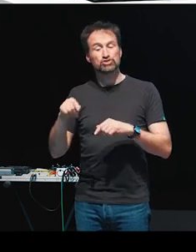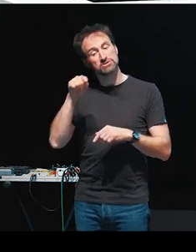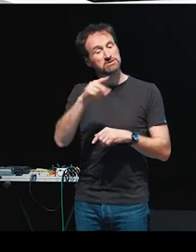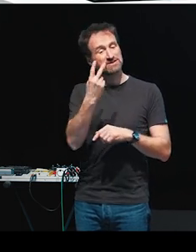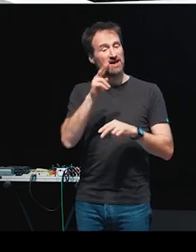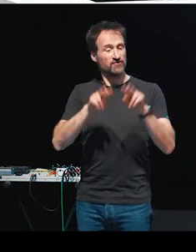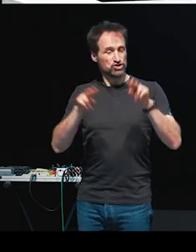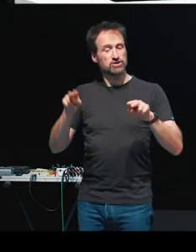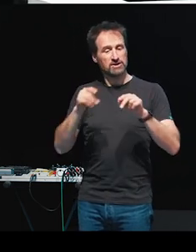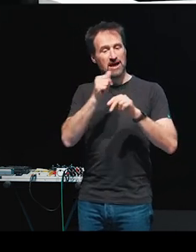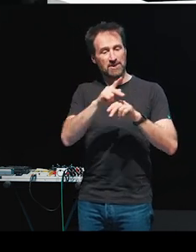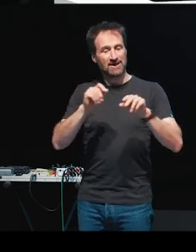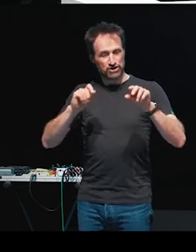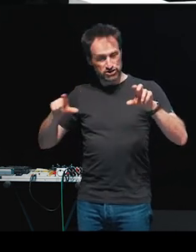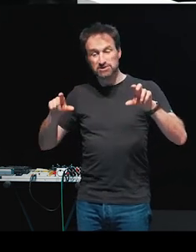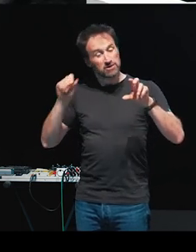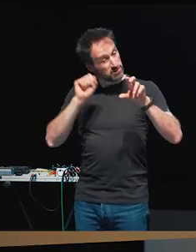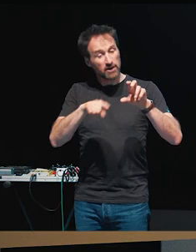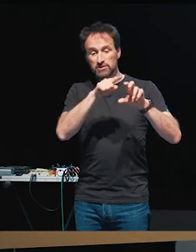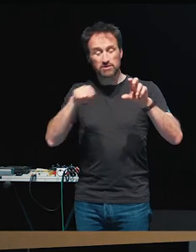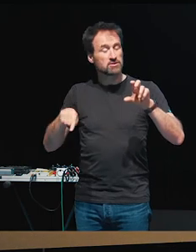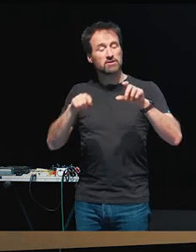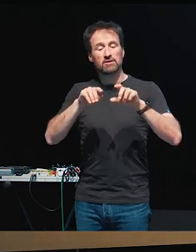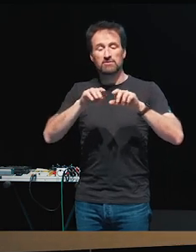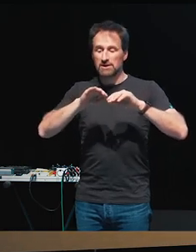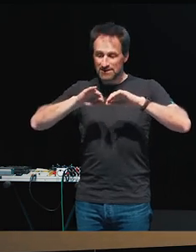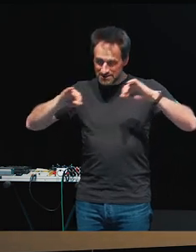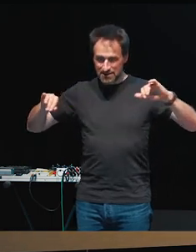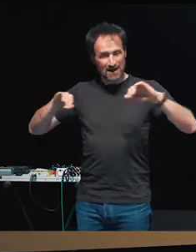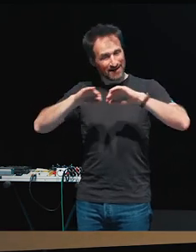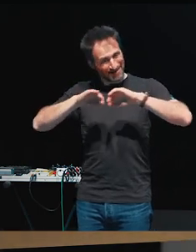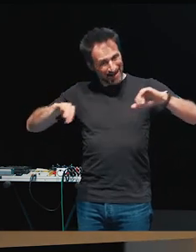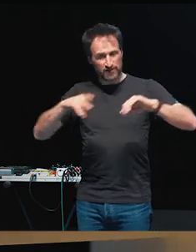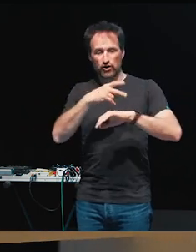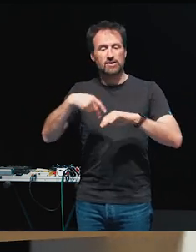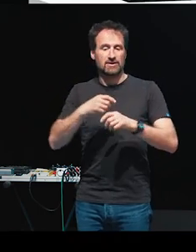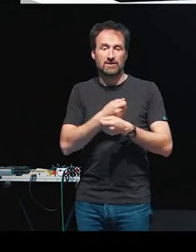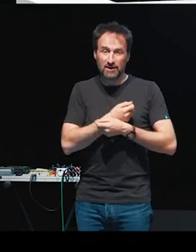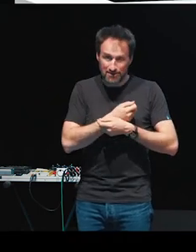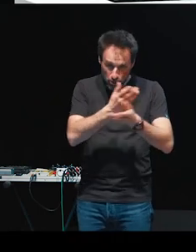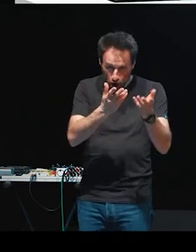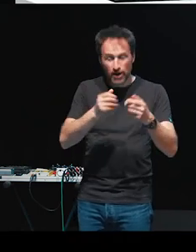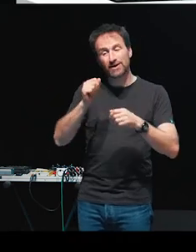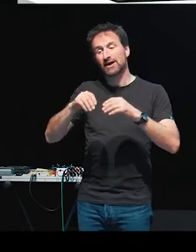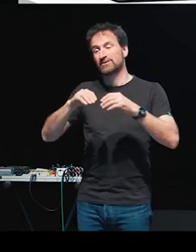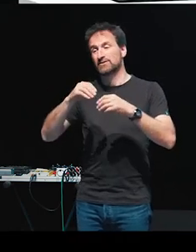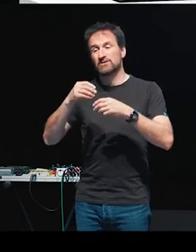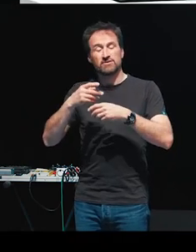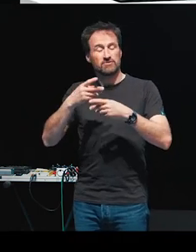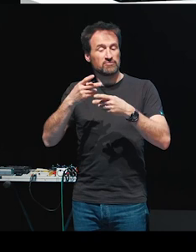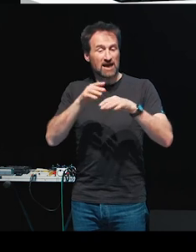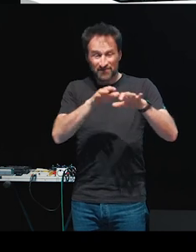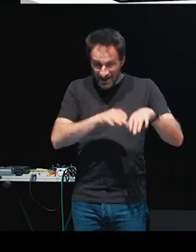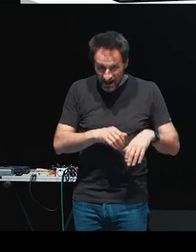that can be developed separately, tested separately, and deployed separately. You can even start them